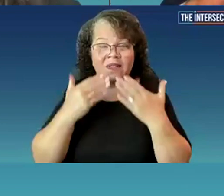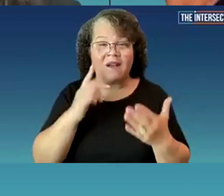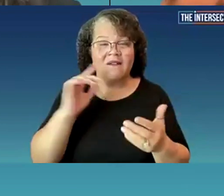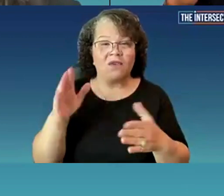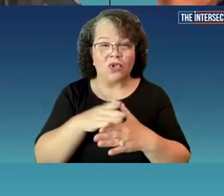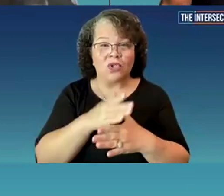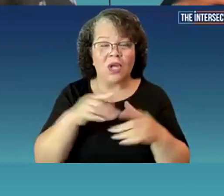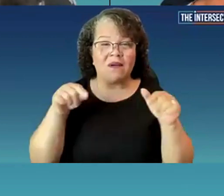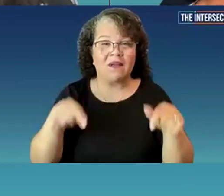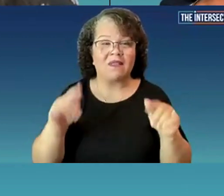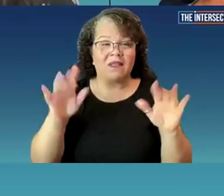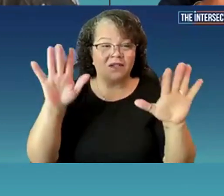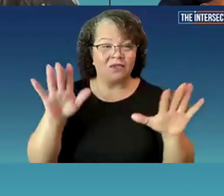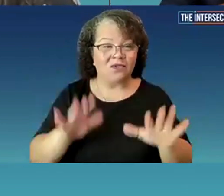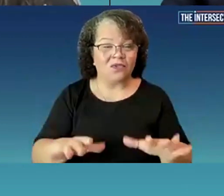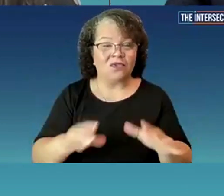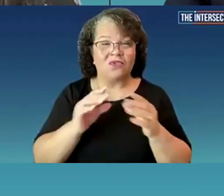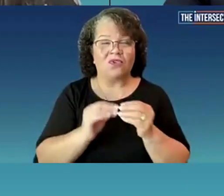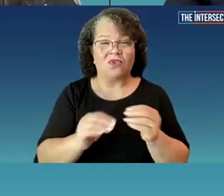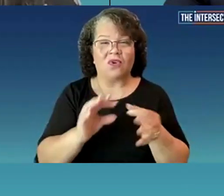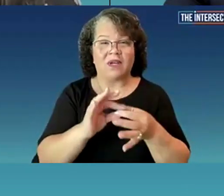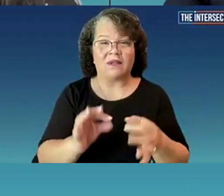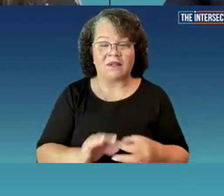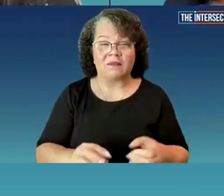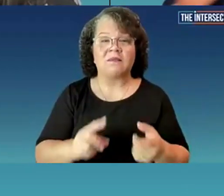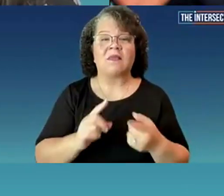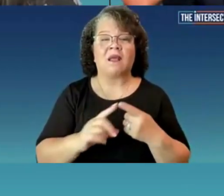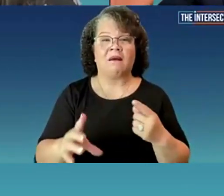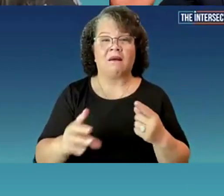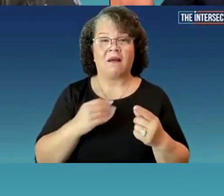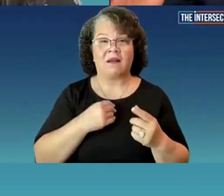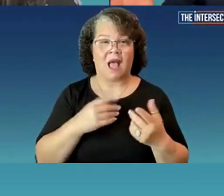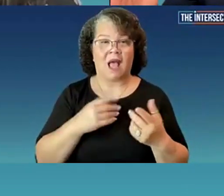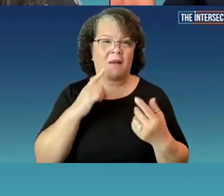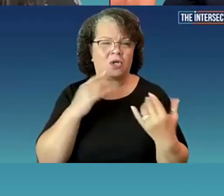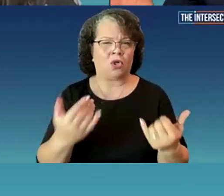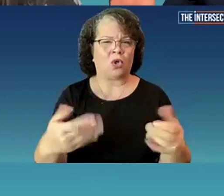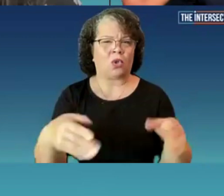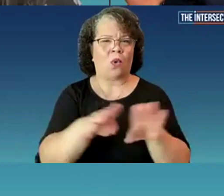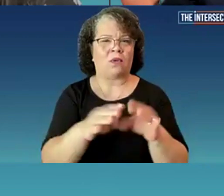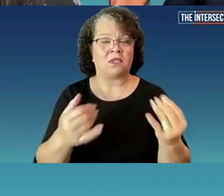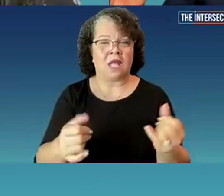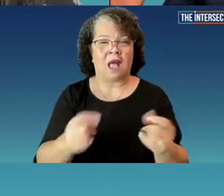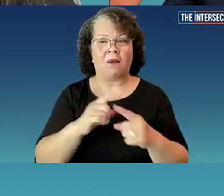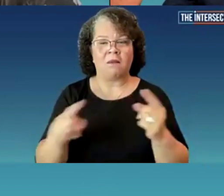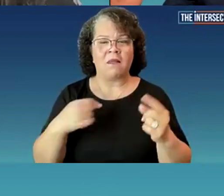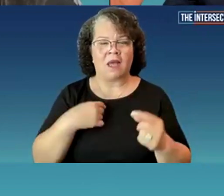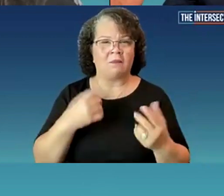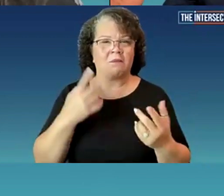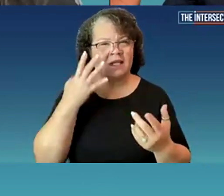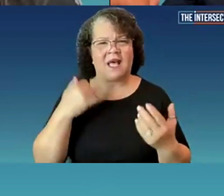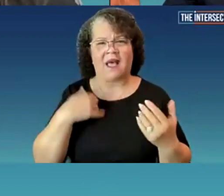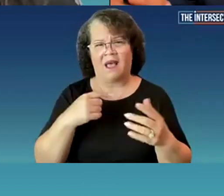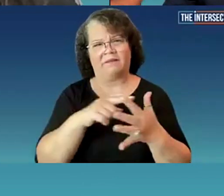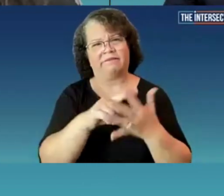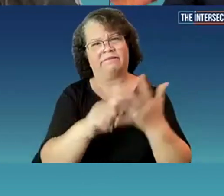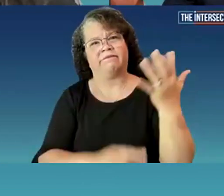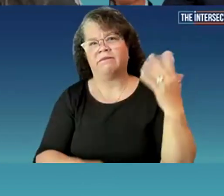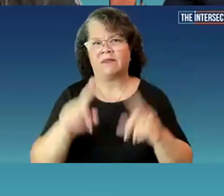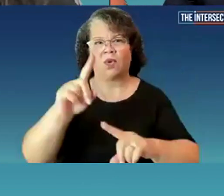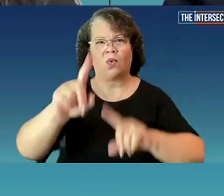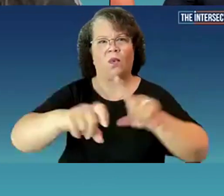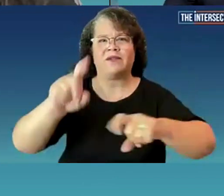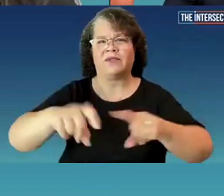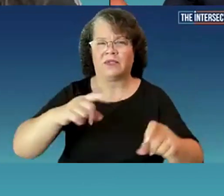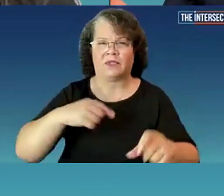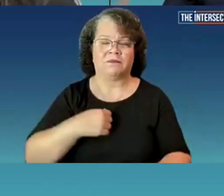great nuggets. And I'm going to bring this conversation to a close because we really could talk all day because I got like 100 questions that I want to ask.